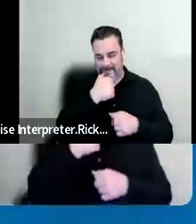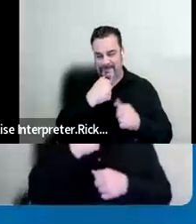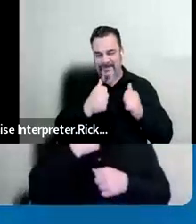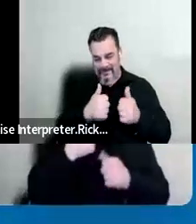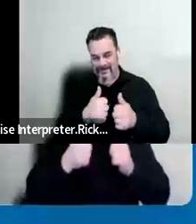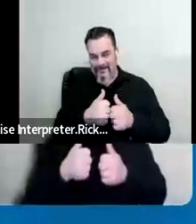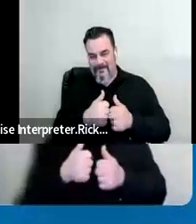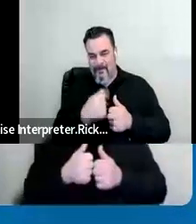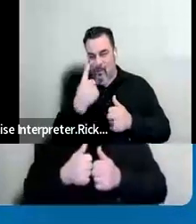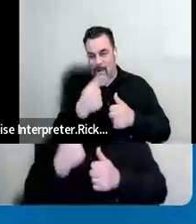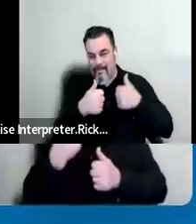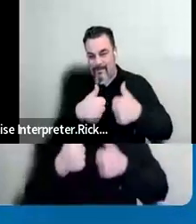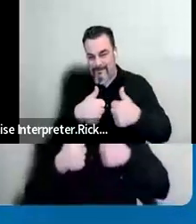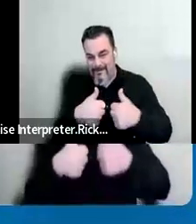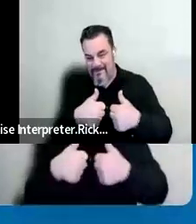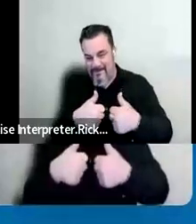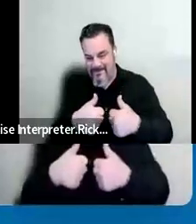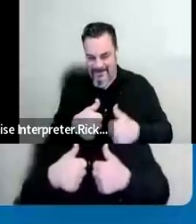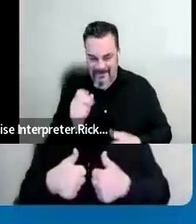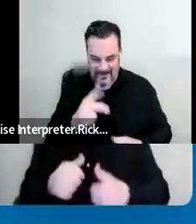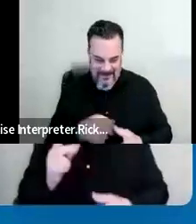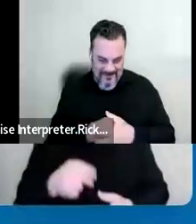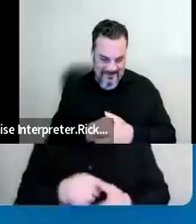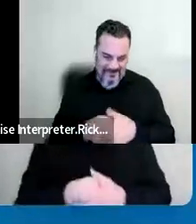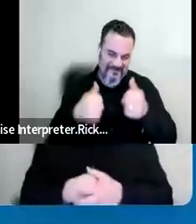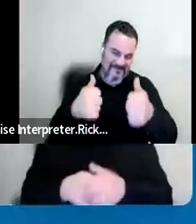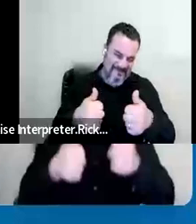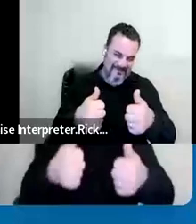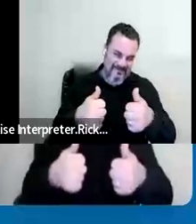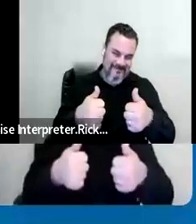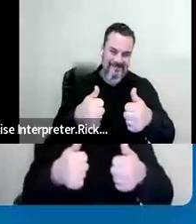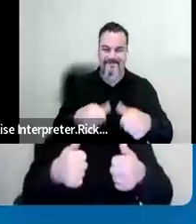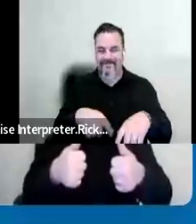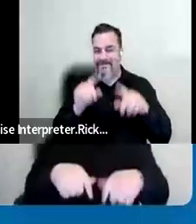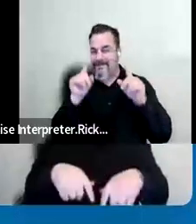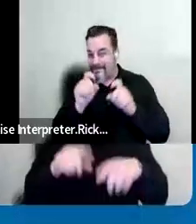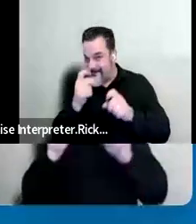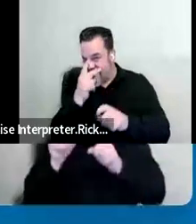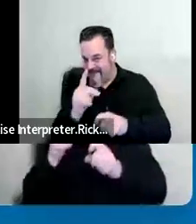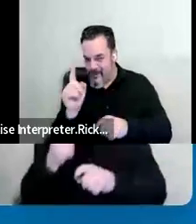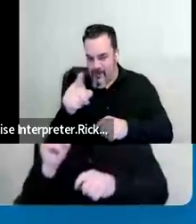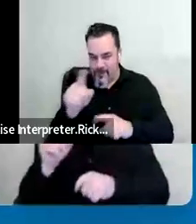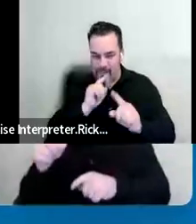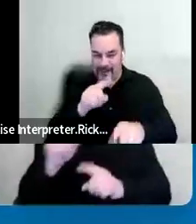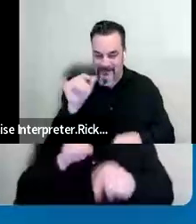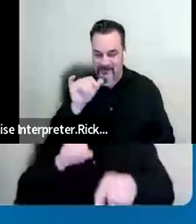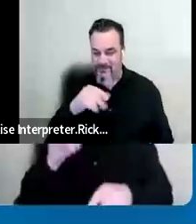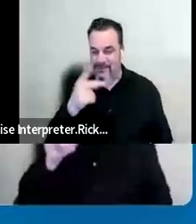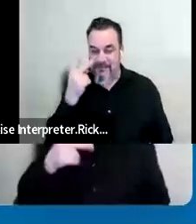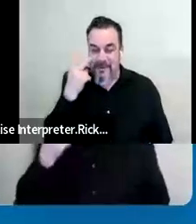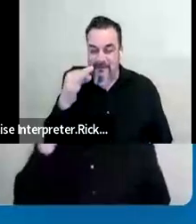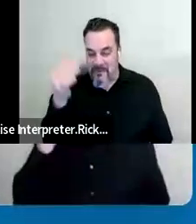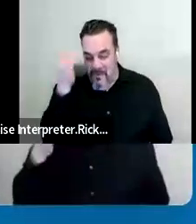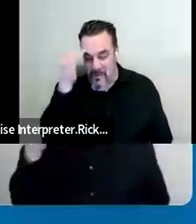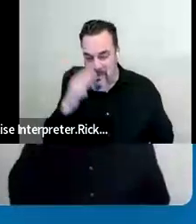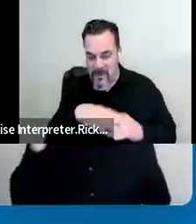Oh, I got 1 thumbs up. Okay, great. I'm also testing you to see if you know where the reactions are